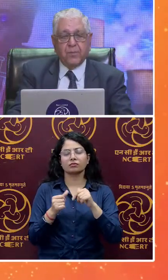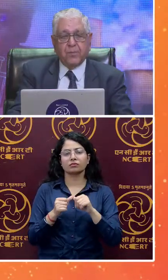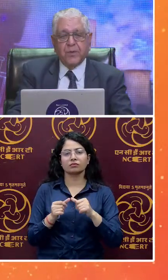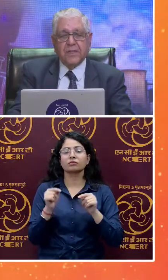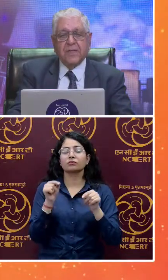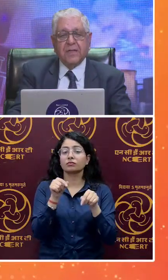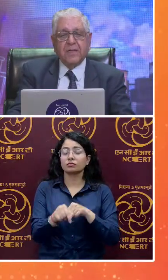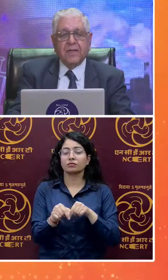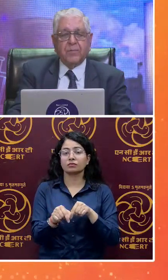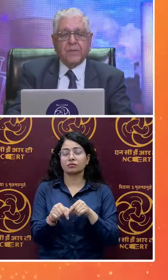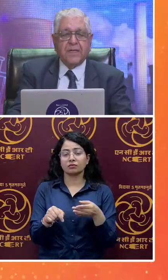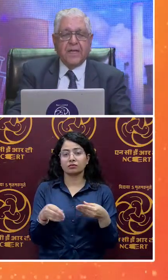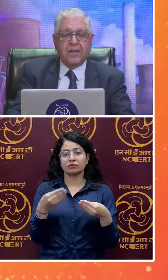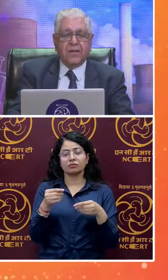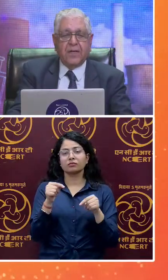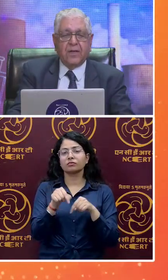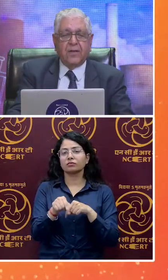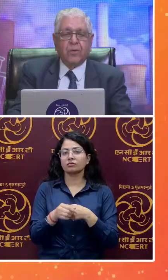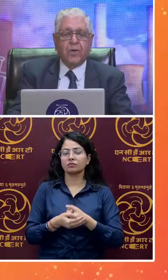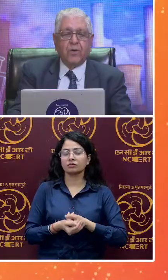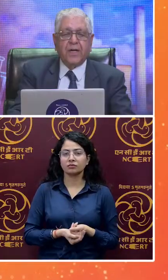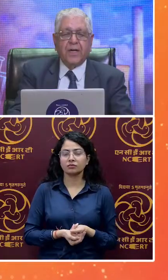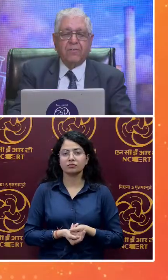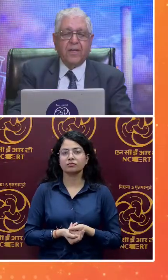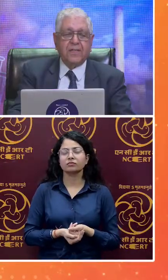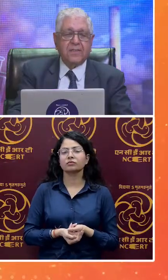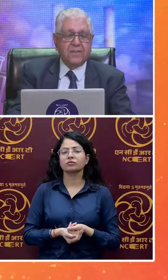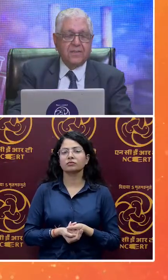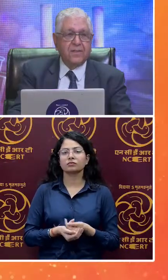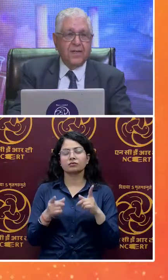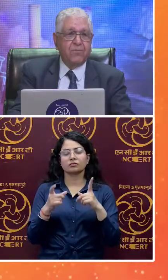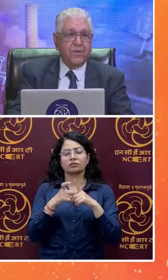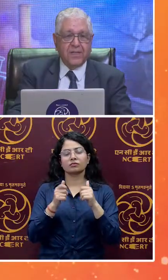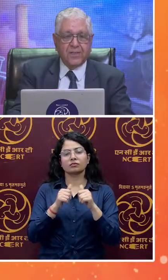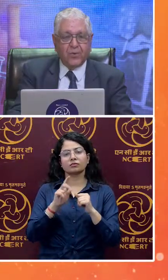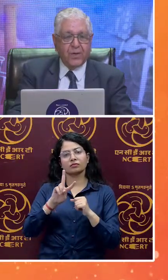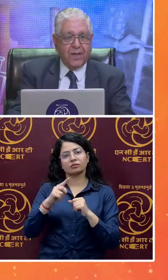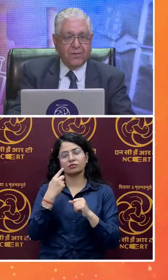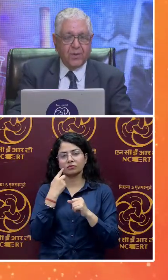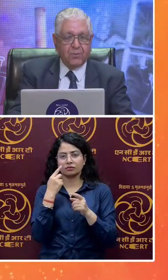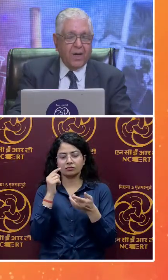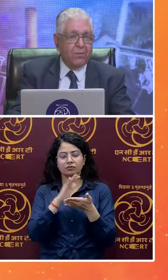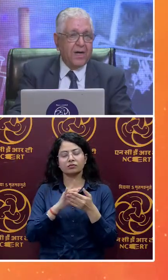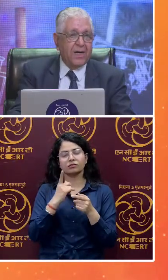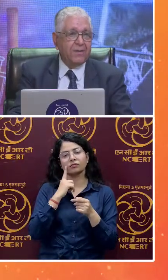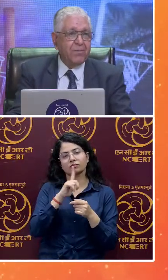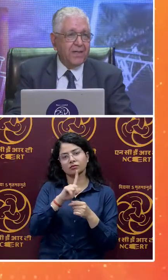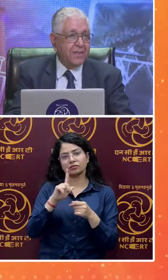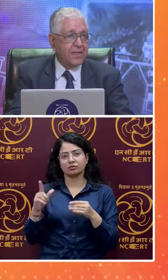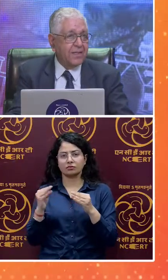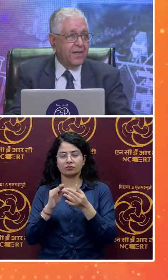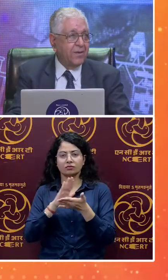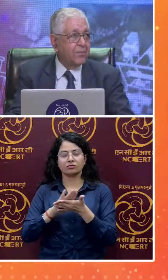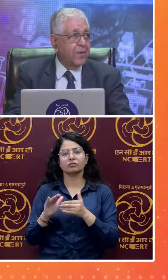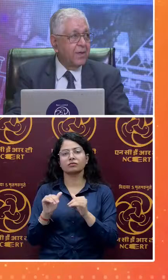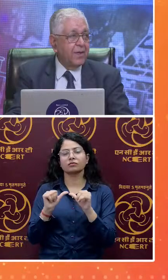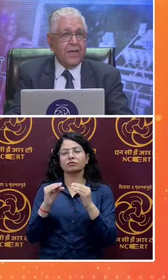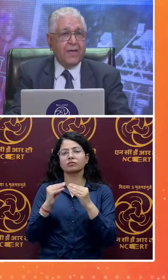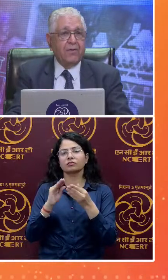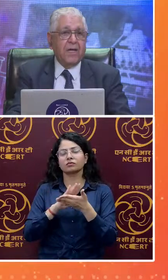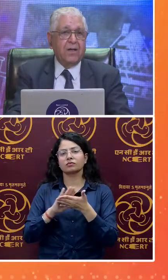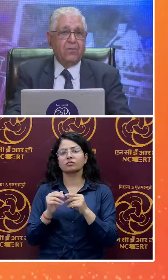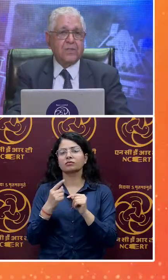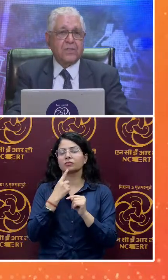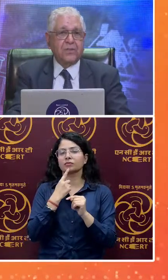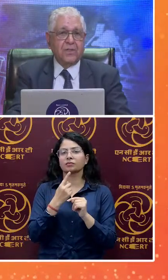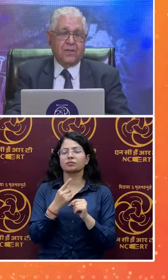in this proposal, Mr. Nobel laureate A.V. Hill's name figures 4 times, because Bhabha had deeply consulted him.